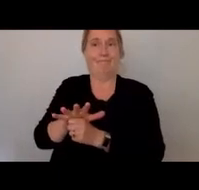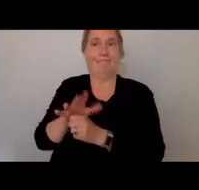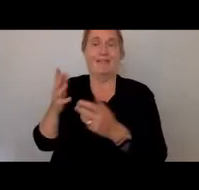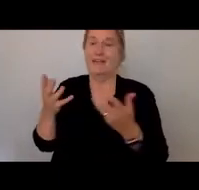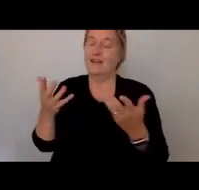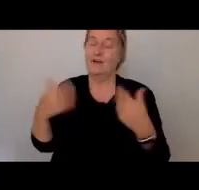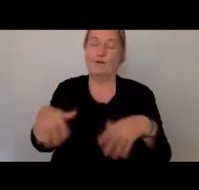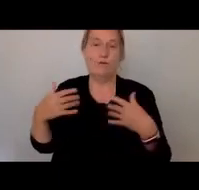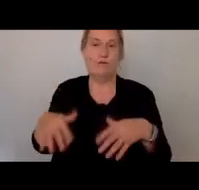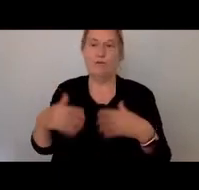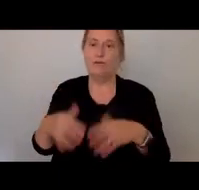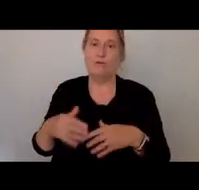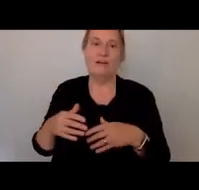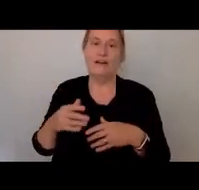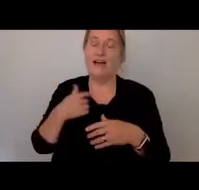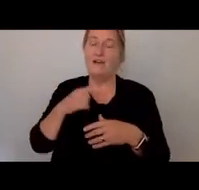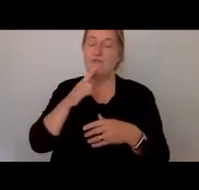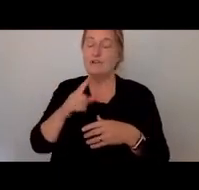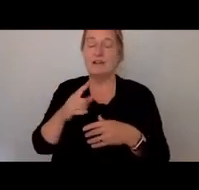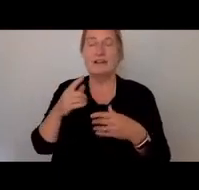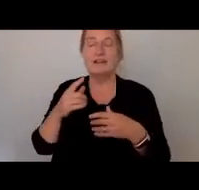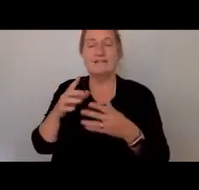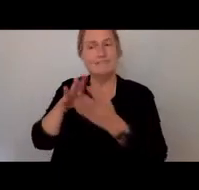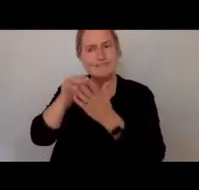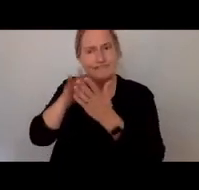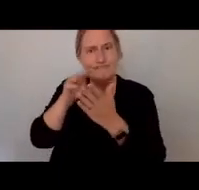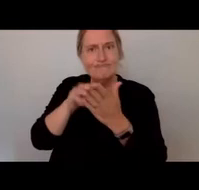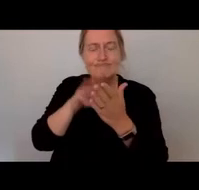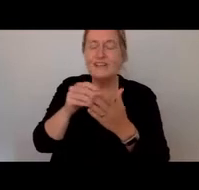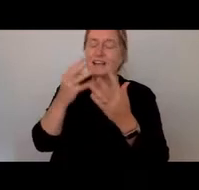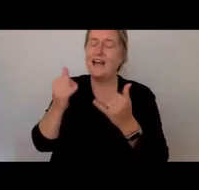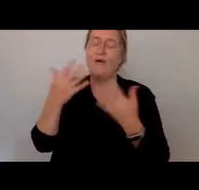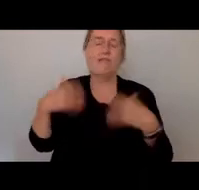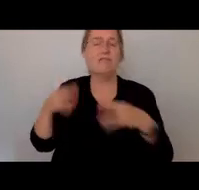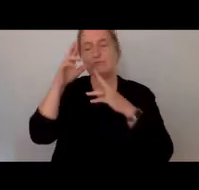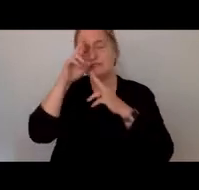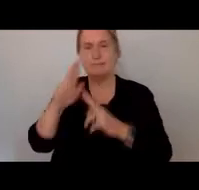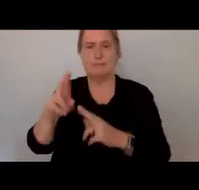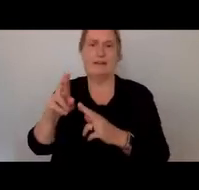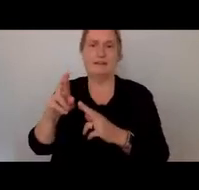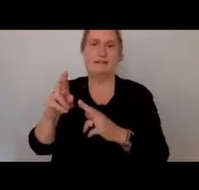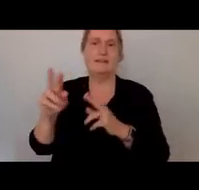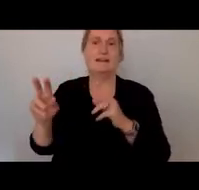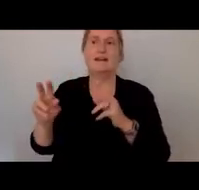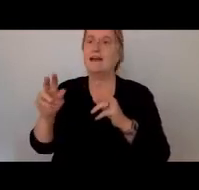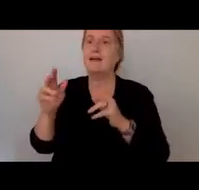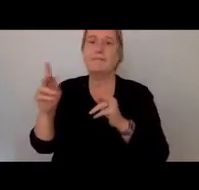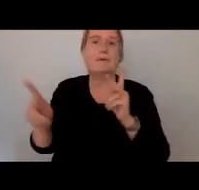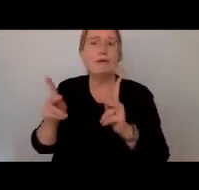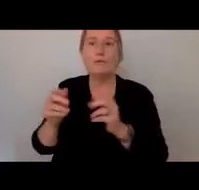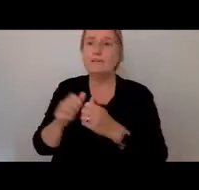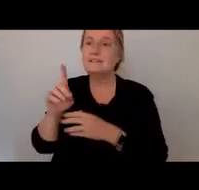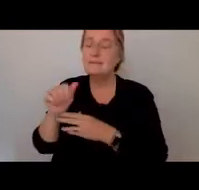everyone who cares for people with disabilities. Whether they're parents, whether they're teachers, whether they're healthcare workers, whether they're